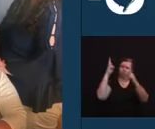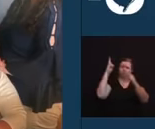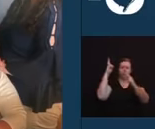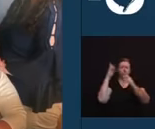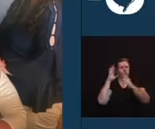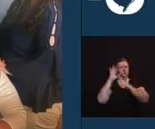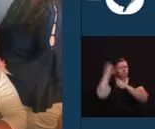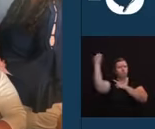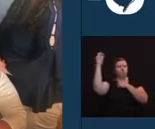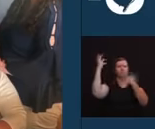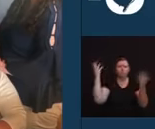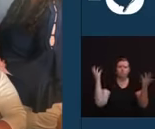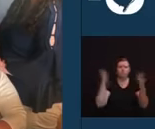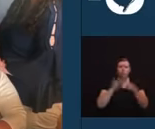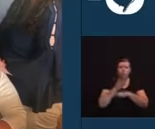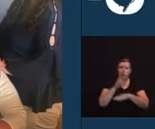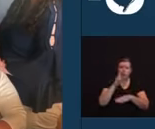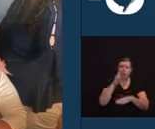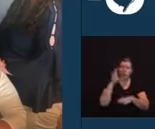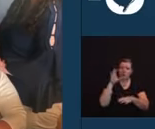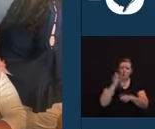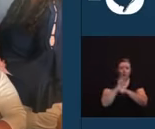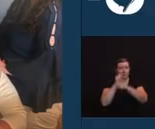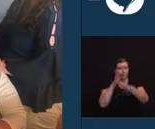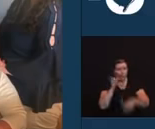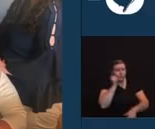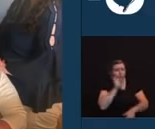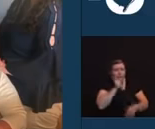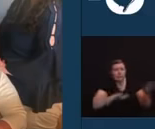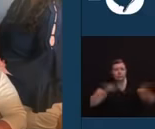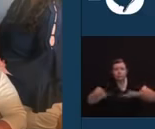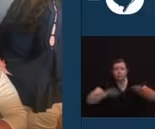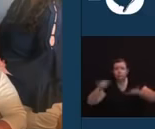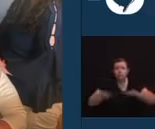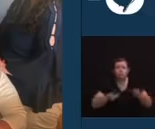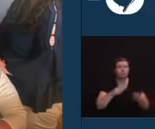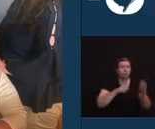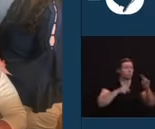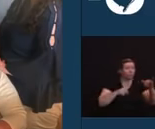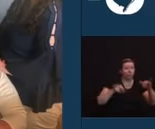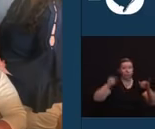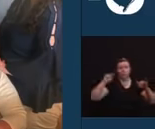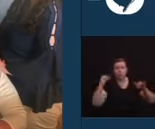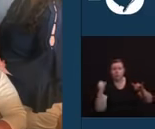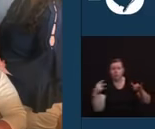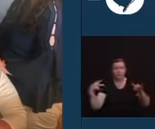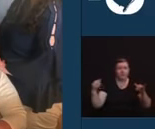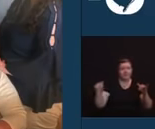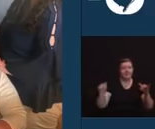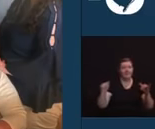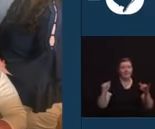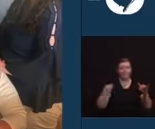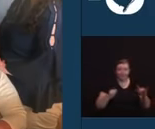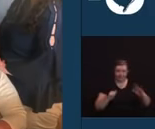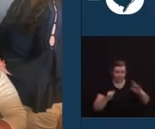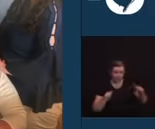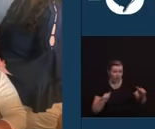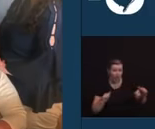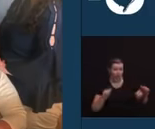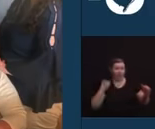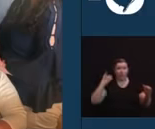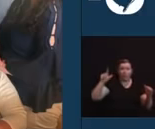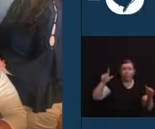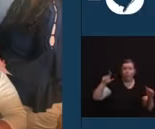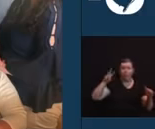day to locations across New Jersey, New York, and Pennsylvania, and even as far afield as Florida, Illinois, and Wisconsin. But once